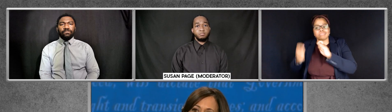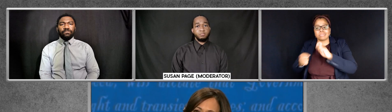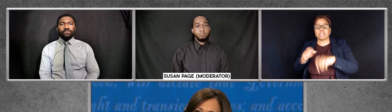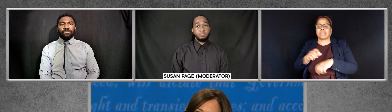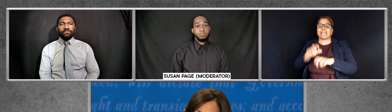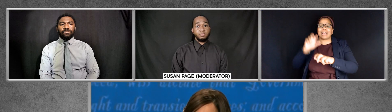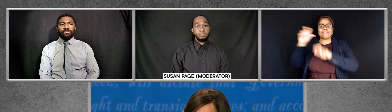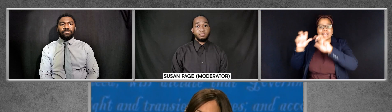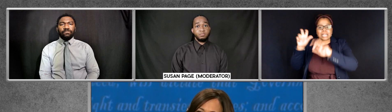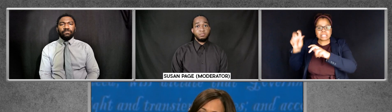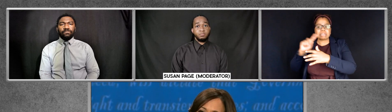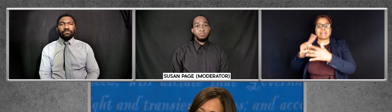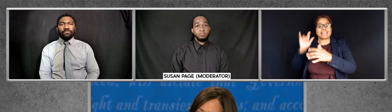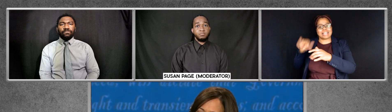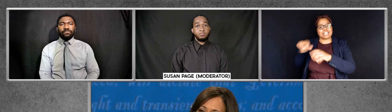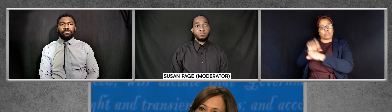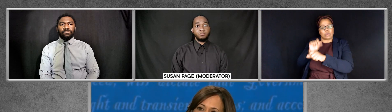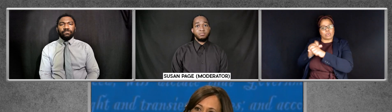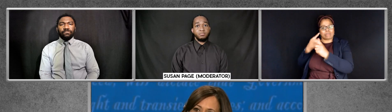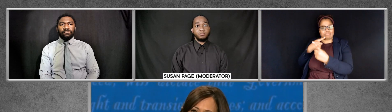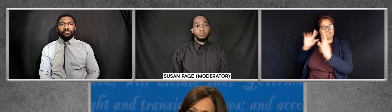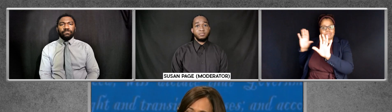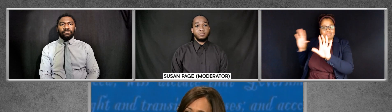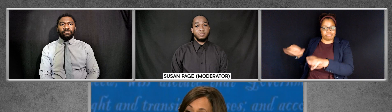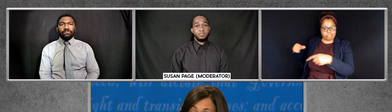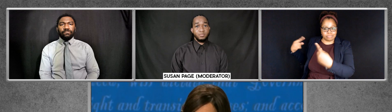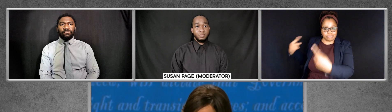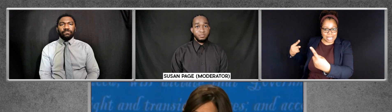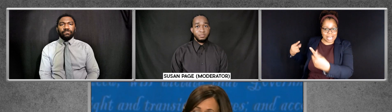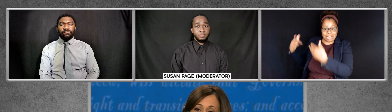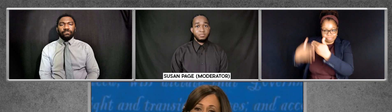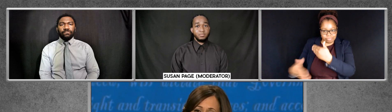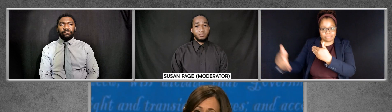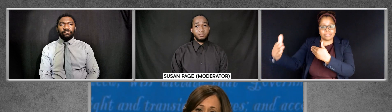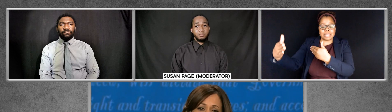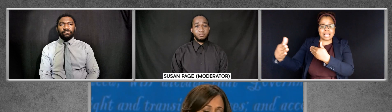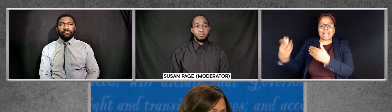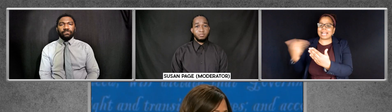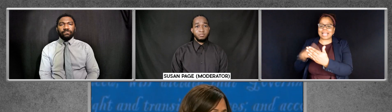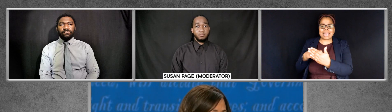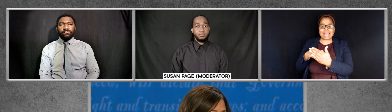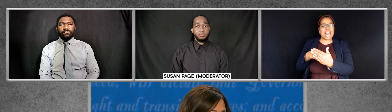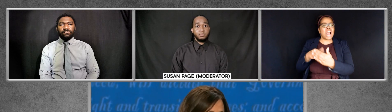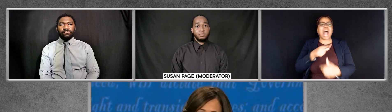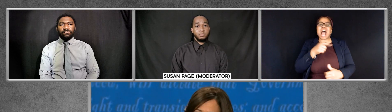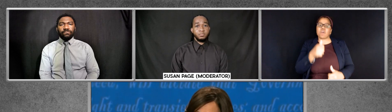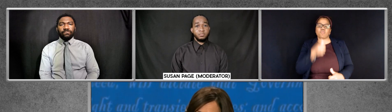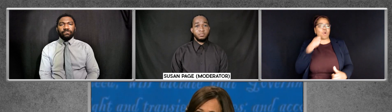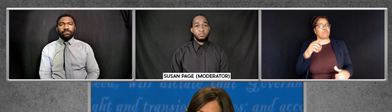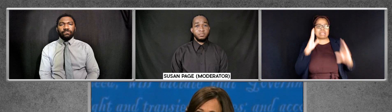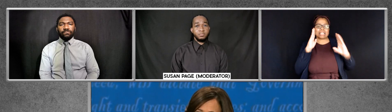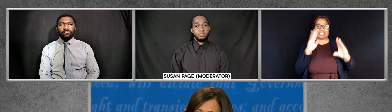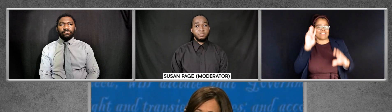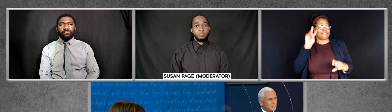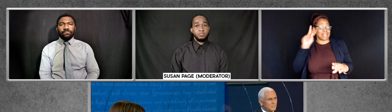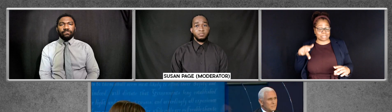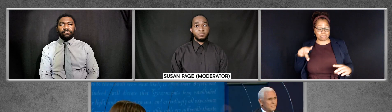This is the work that we have done and the work we will do going forward. And again, I will not be lectured by the Vice